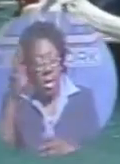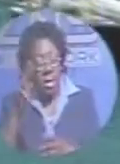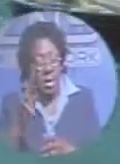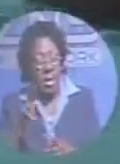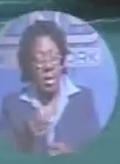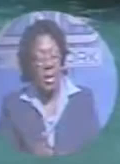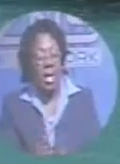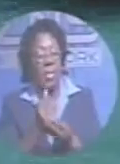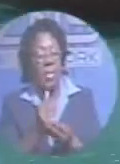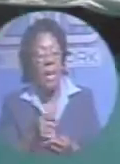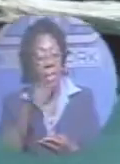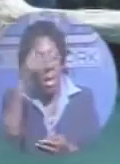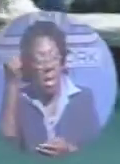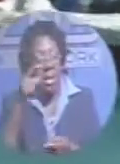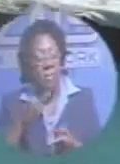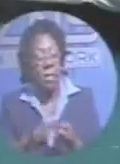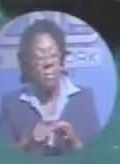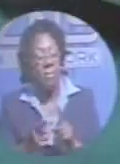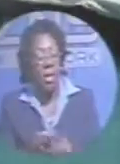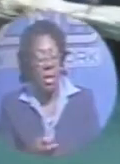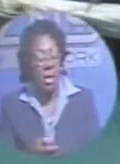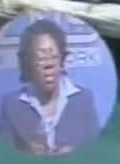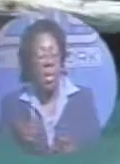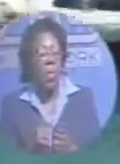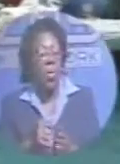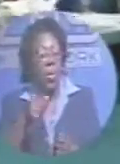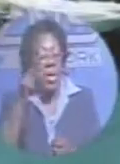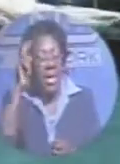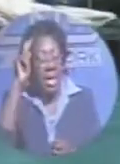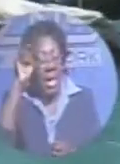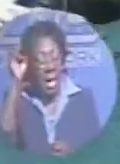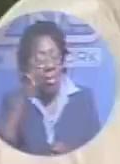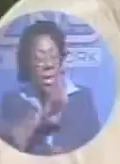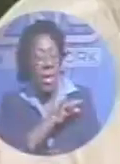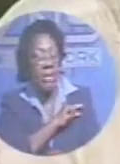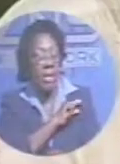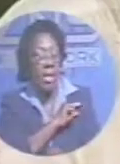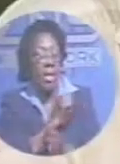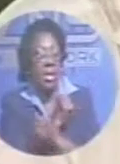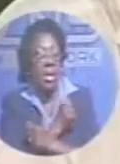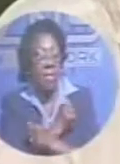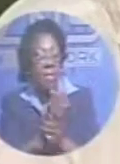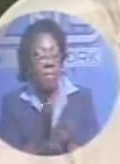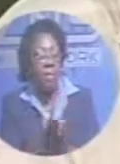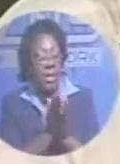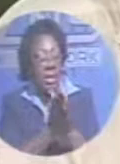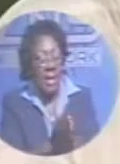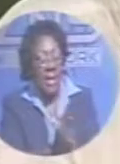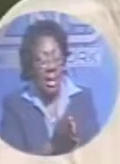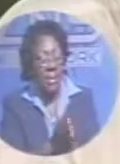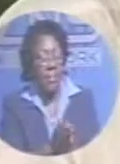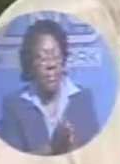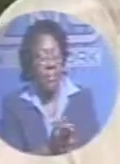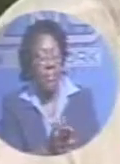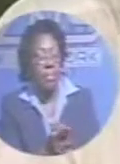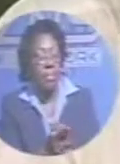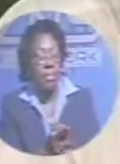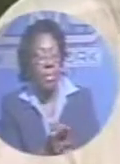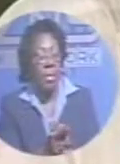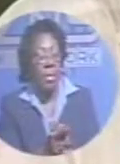is because of his friendship with King Eric Gibson and his love for the sport. It really came just from the heart, you know, at the end of the day.